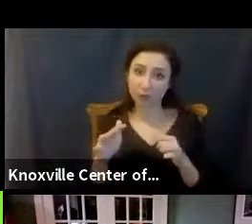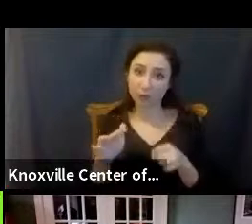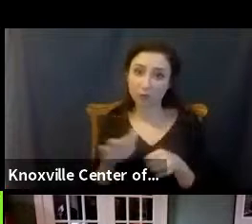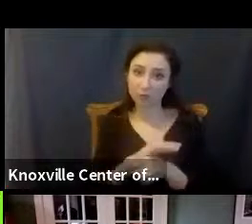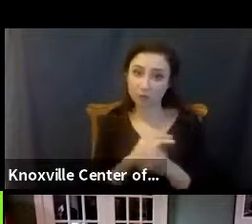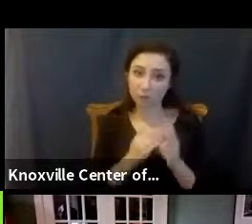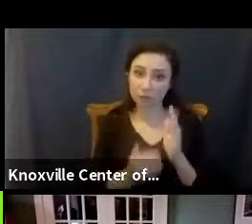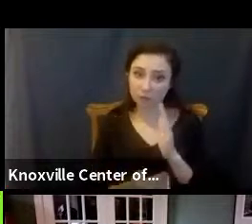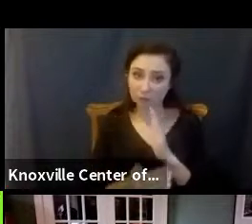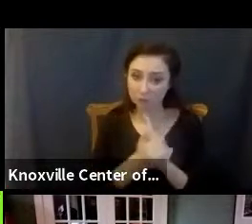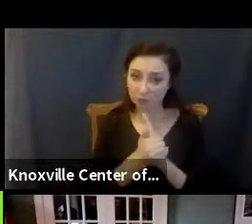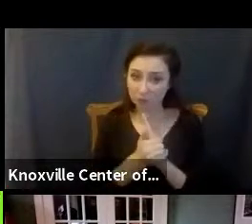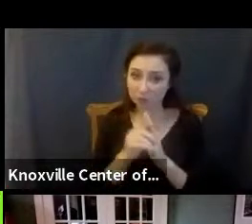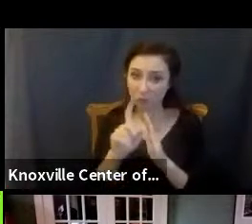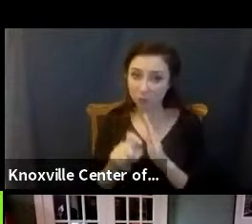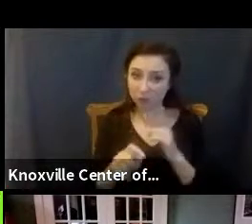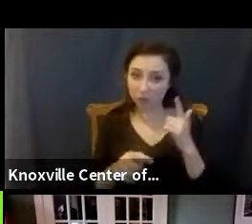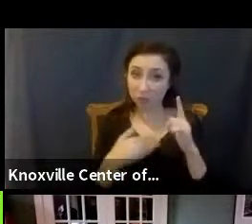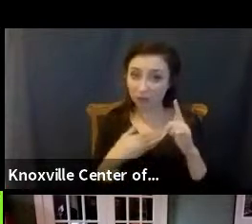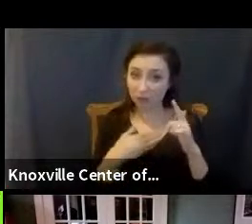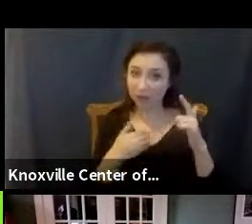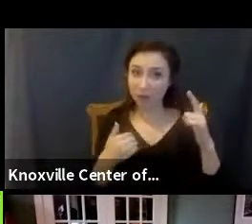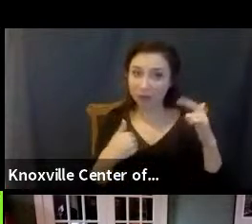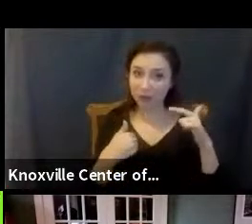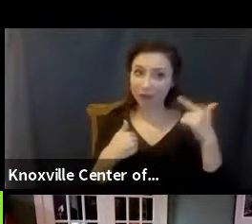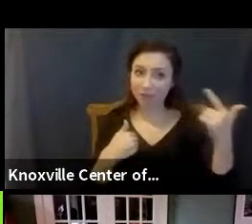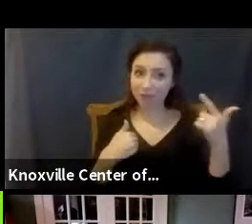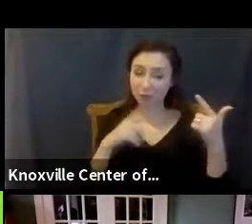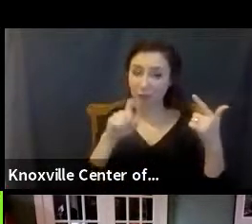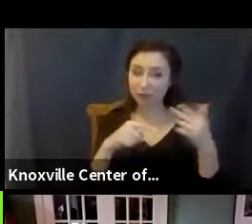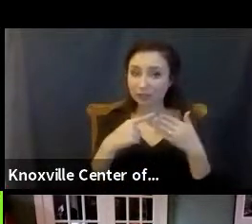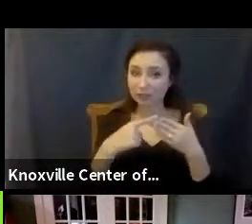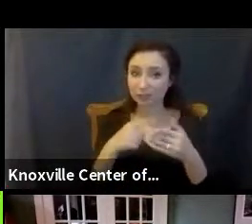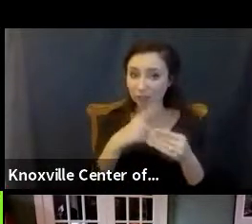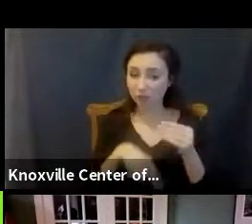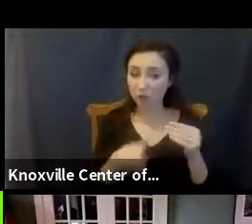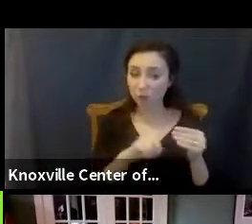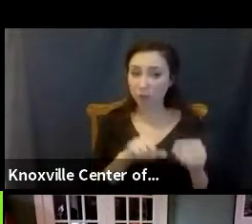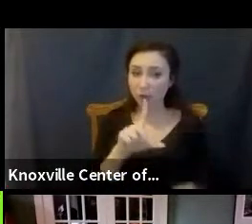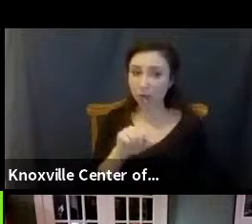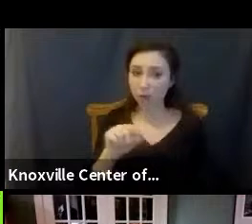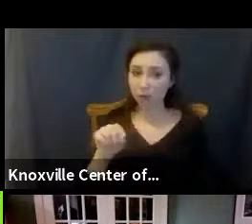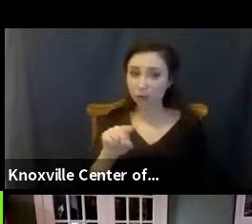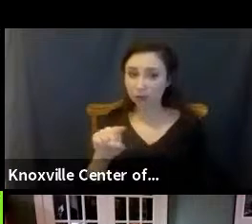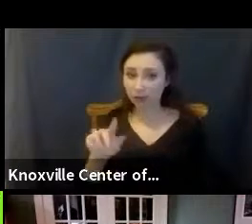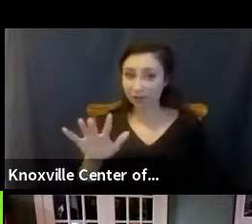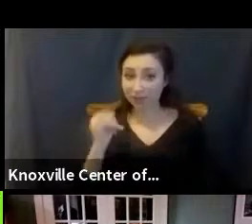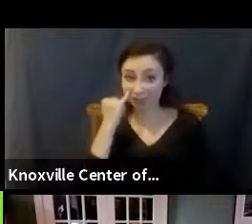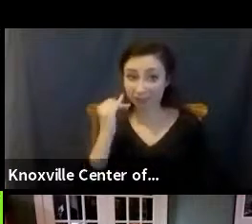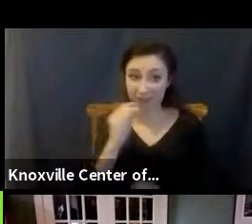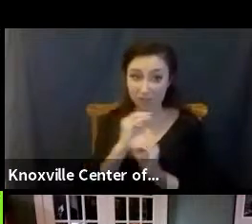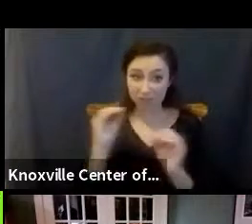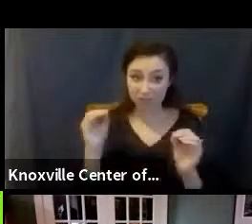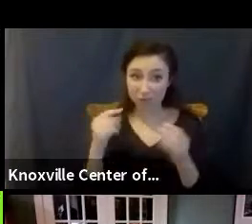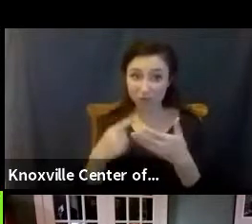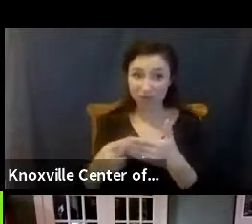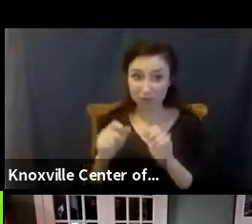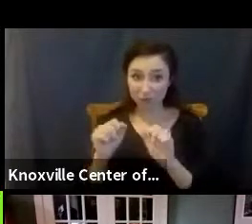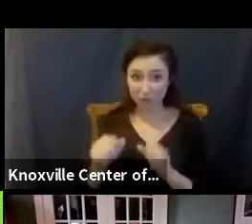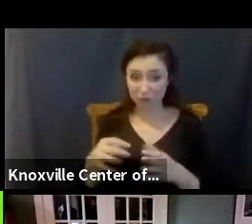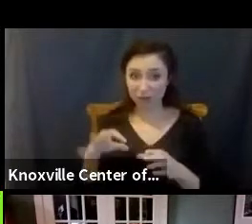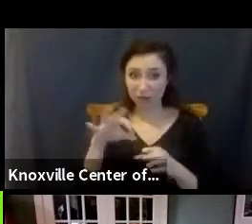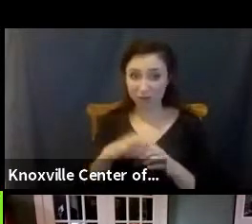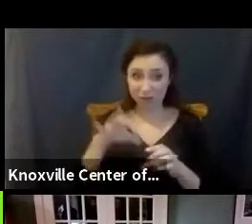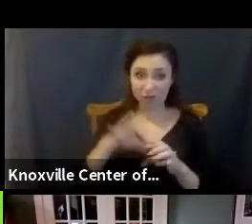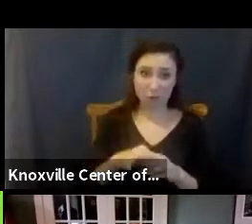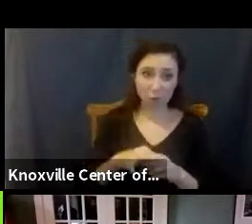we need discussion on 2020-5 as it stands, or if there is no further discussion, we can vote up or